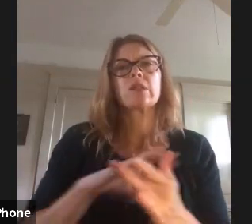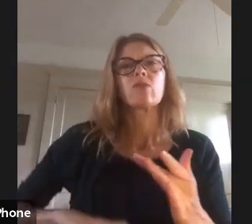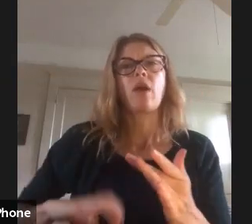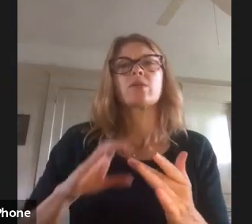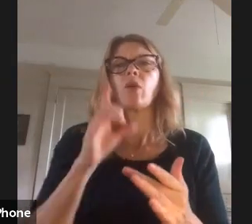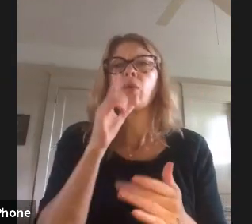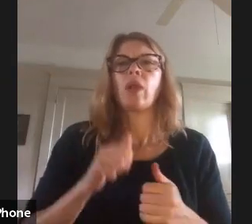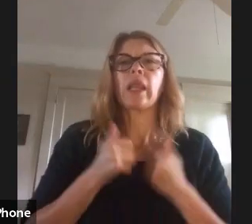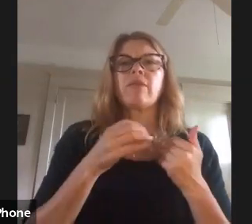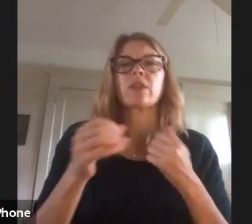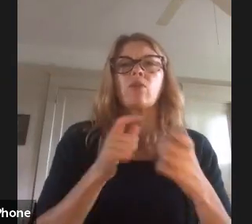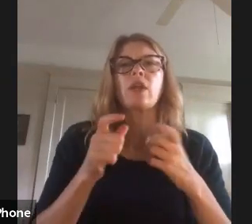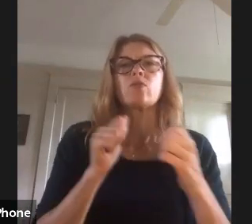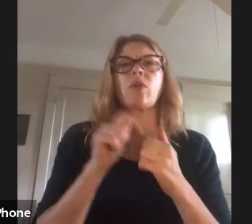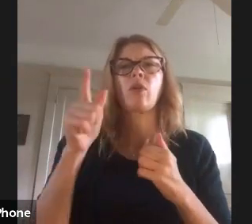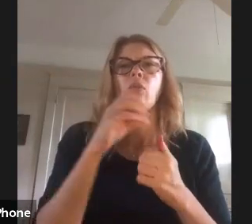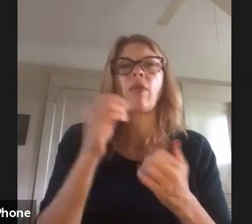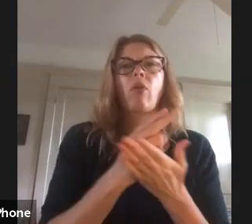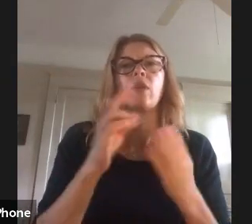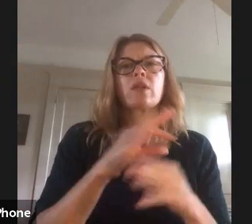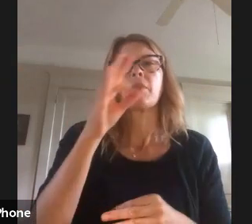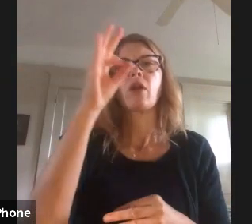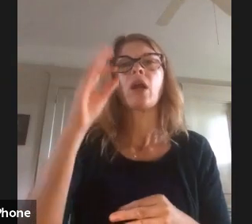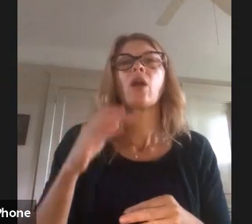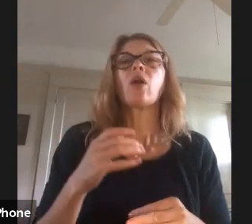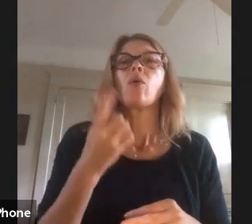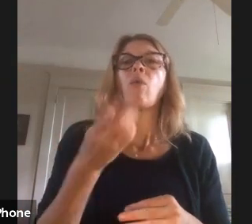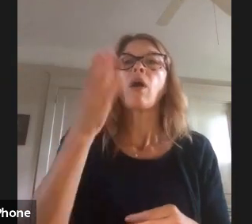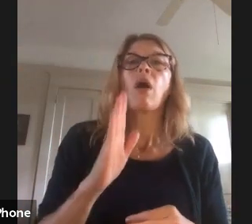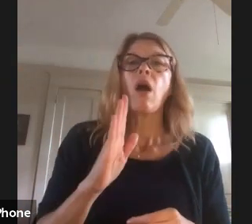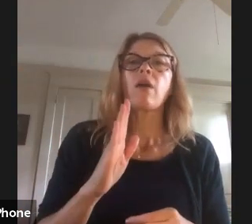Spirit, one God, forever and ever.